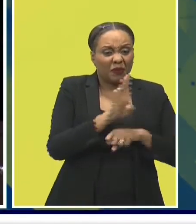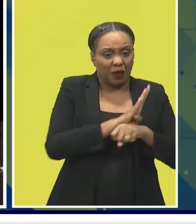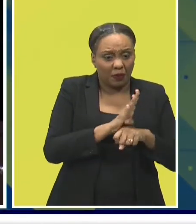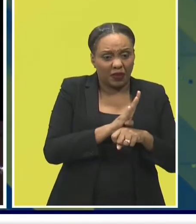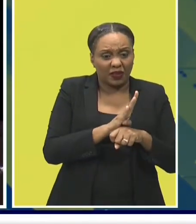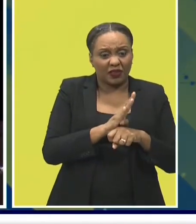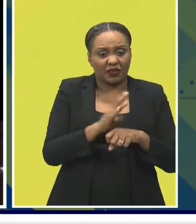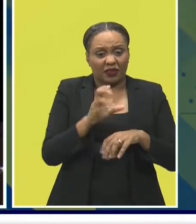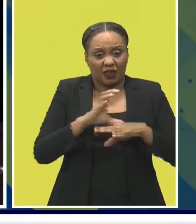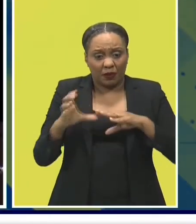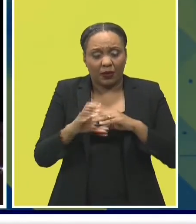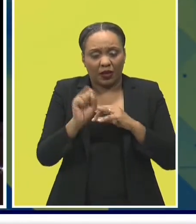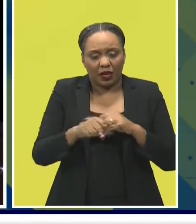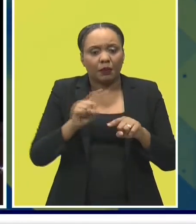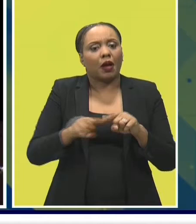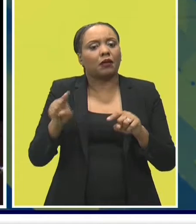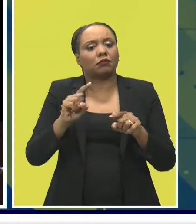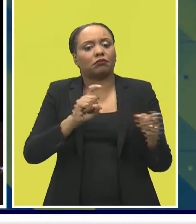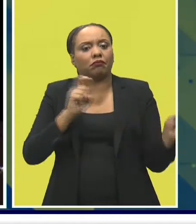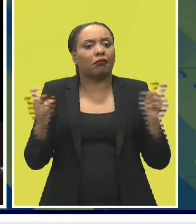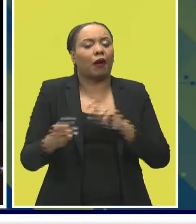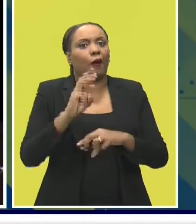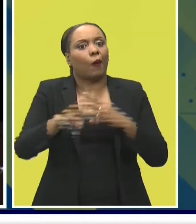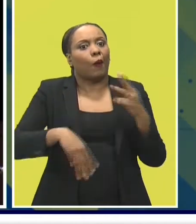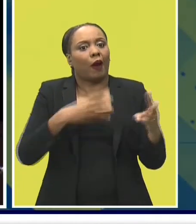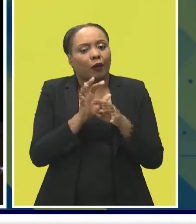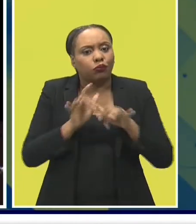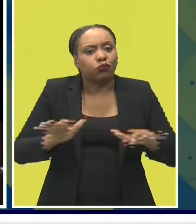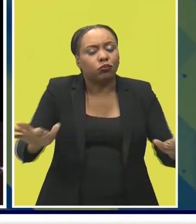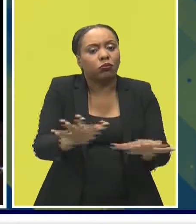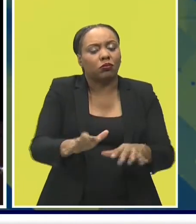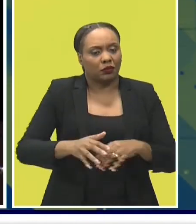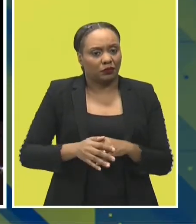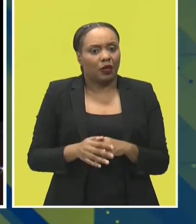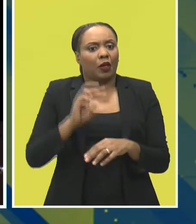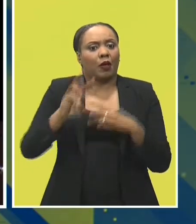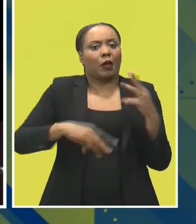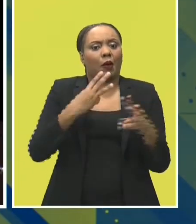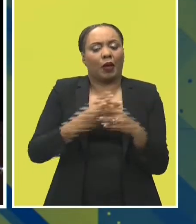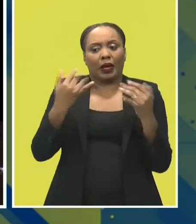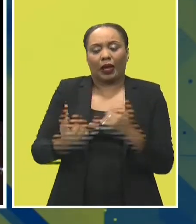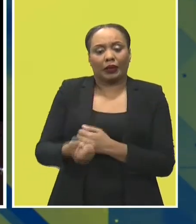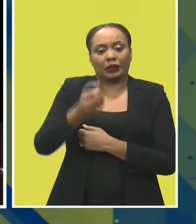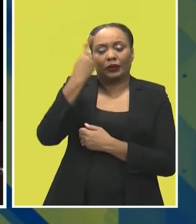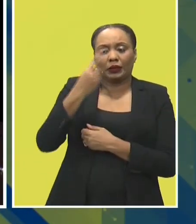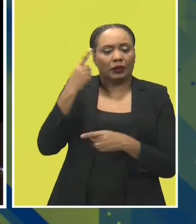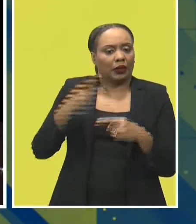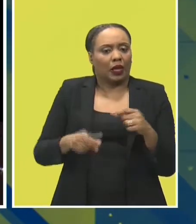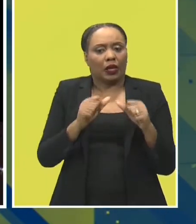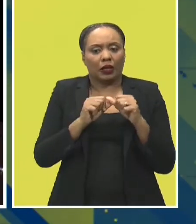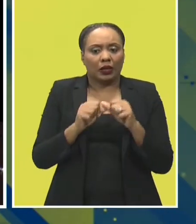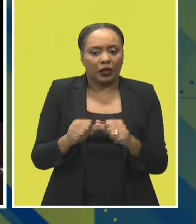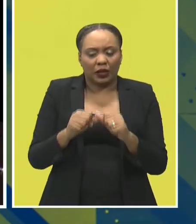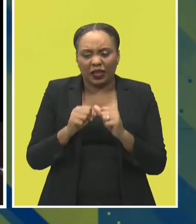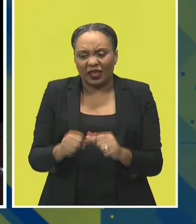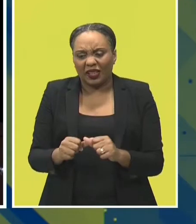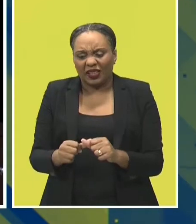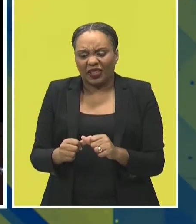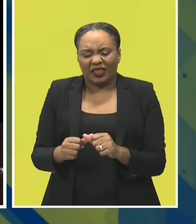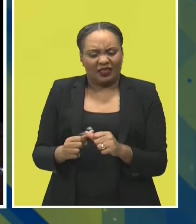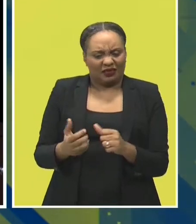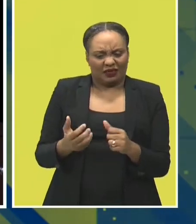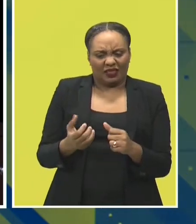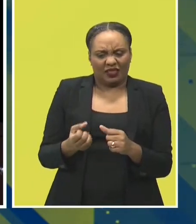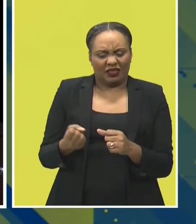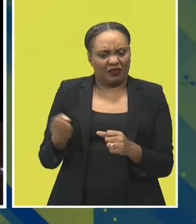new. And I think we're privileged as well because the world has now come to the understanding that we cannot continue to treat to the ocean in the same way that we